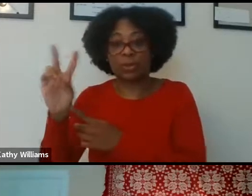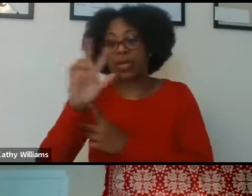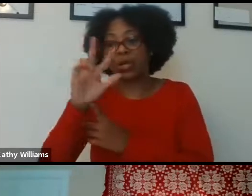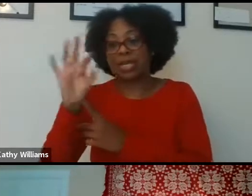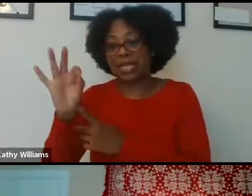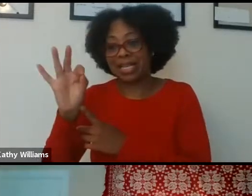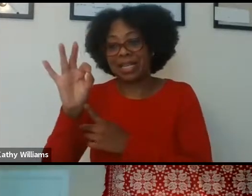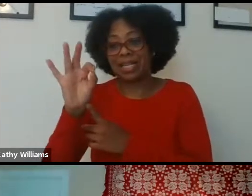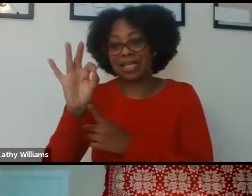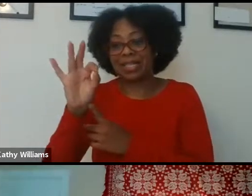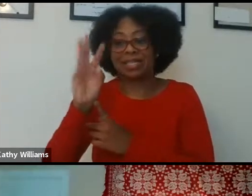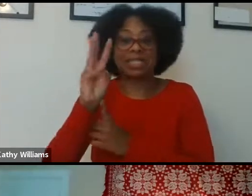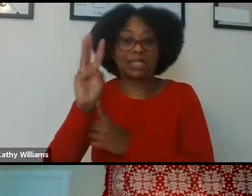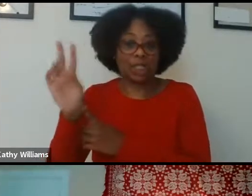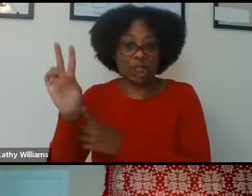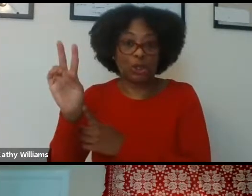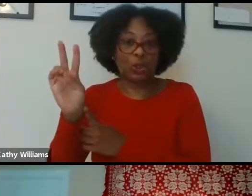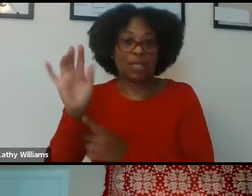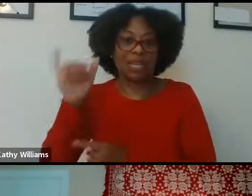800-552-3962.